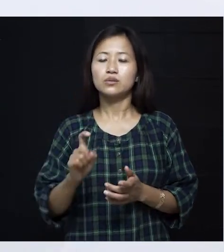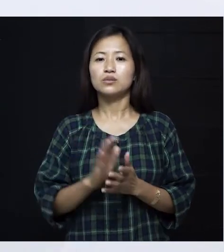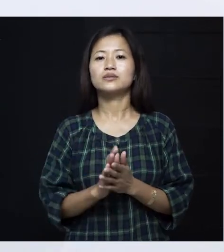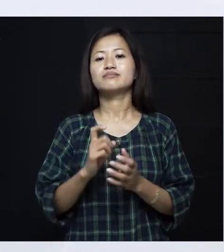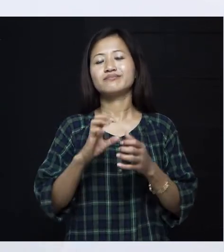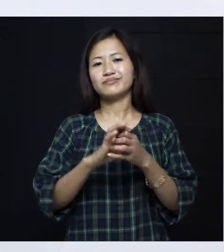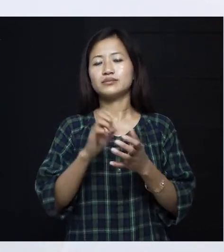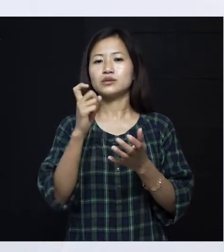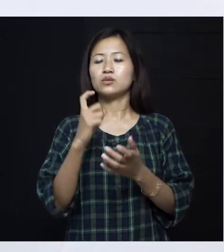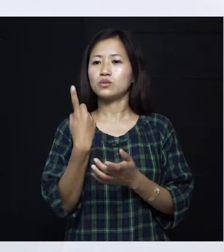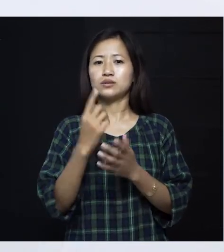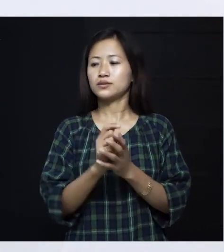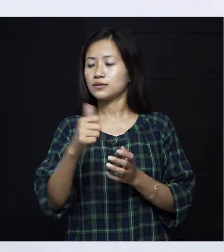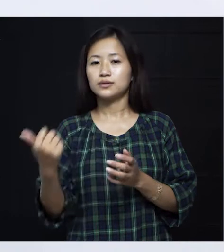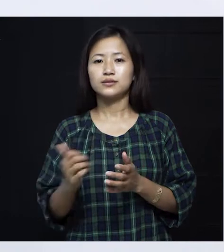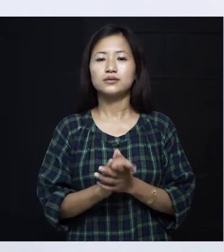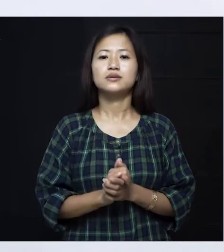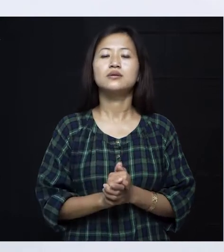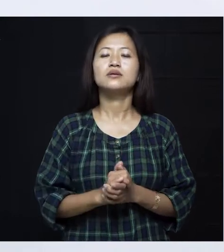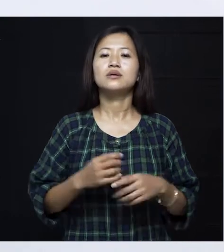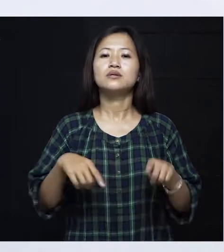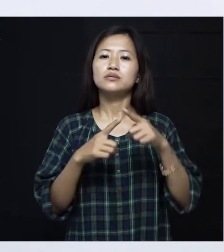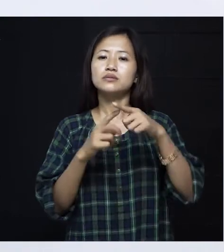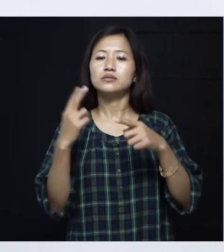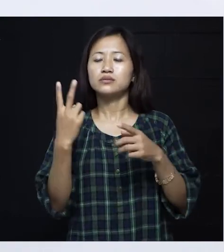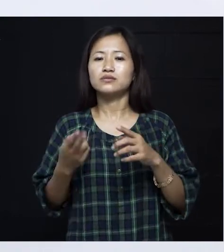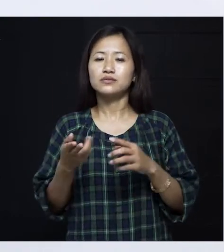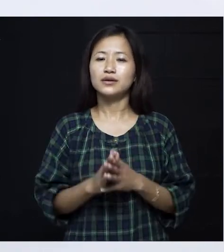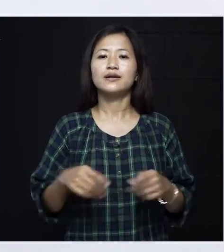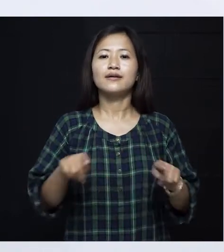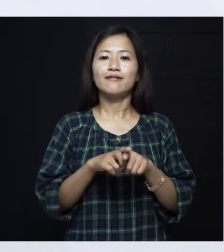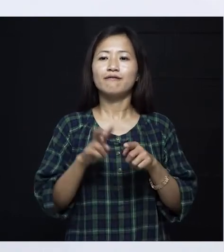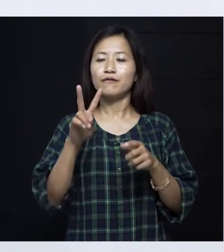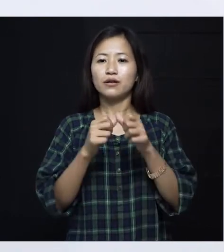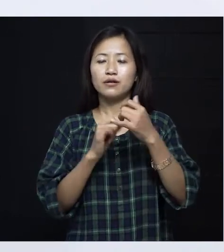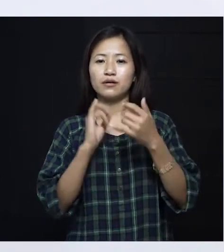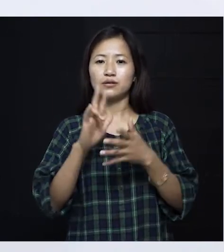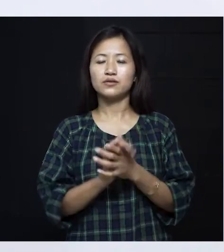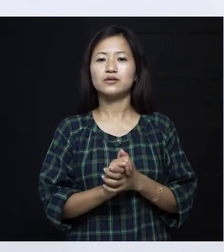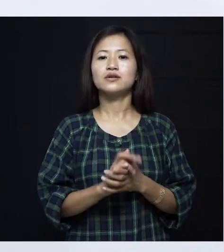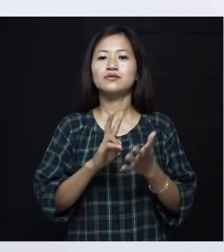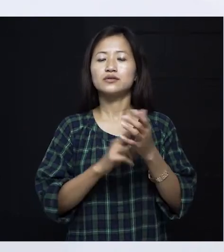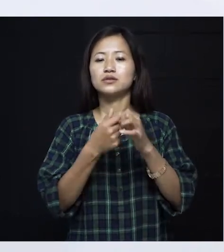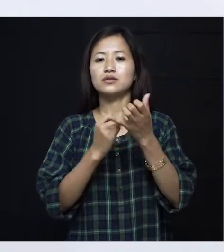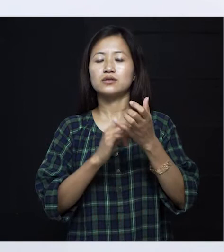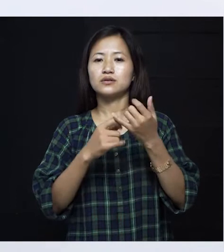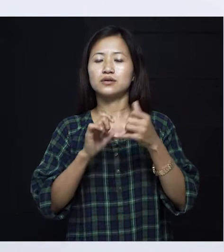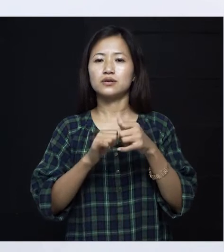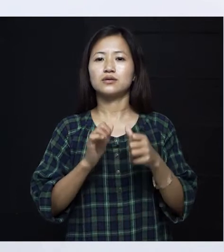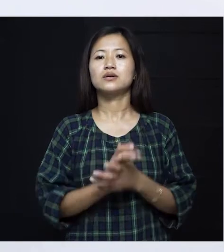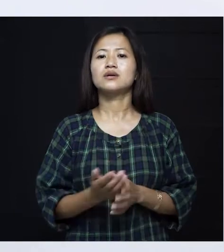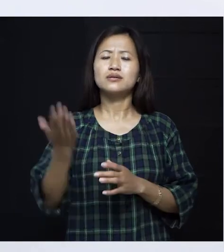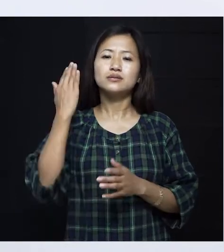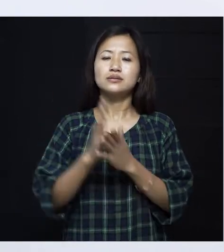one another. That is, transport also need communication and vice versa. And if you look at the ancient days, okay, during the ancient